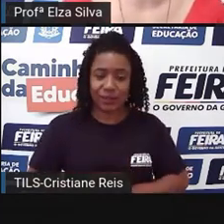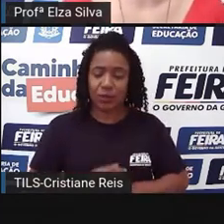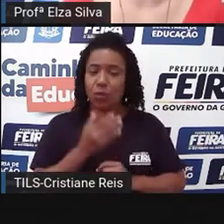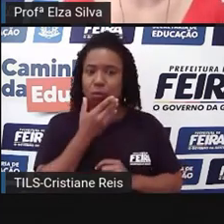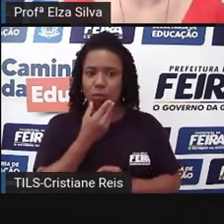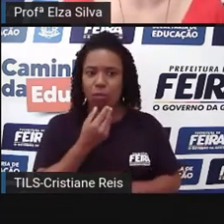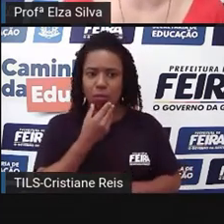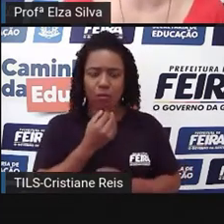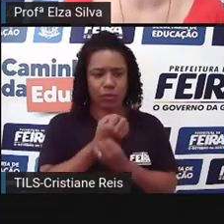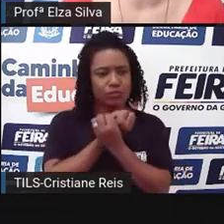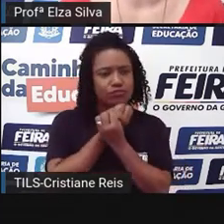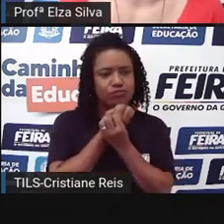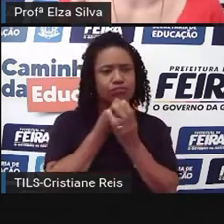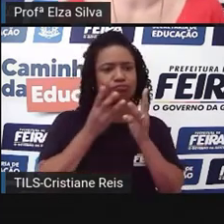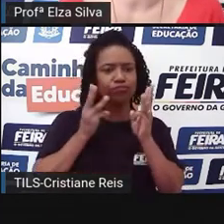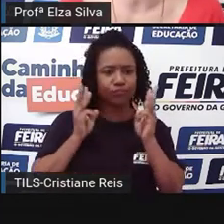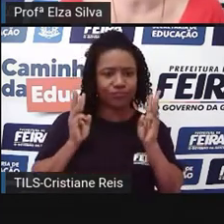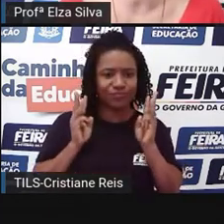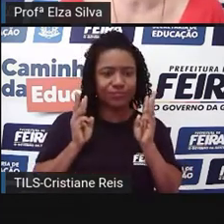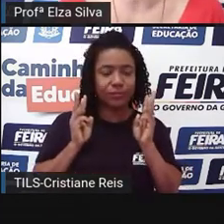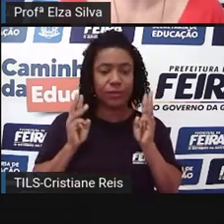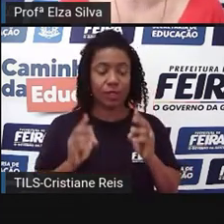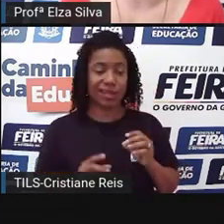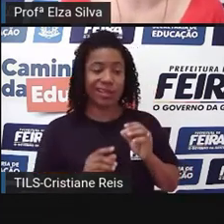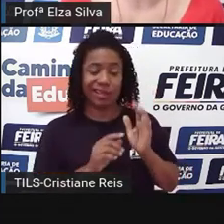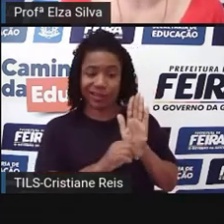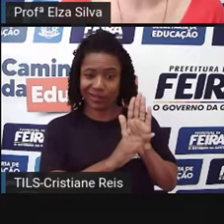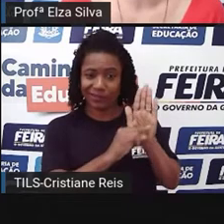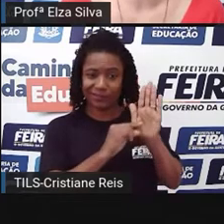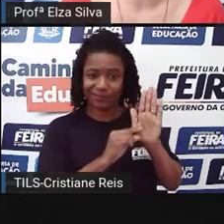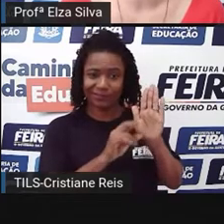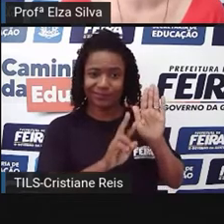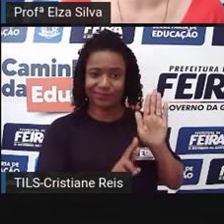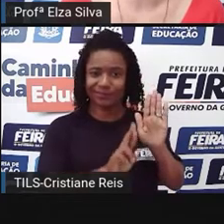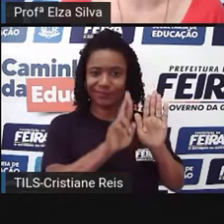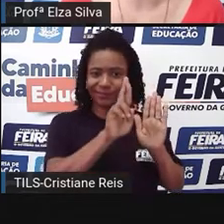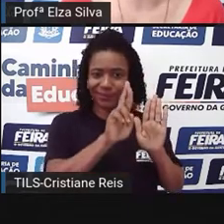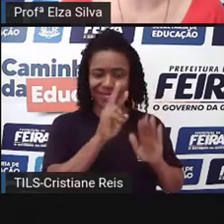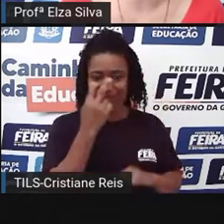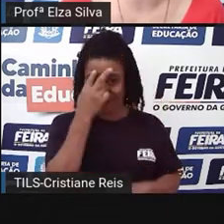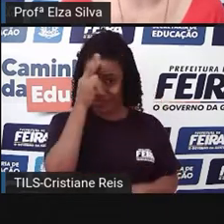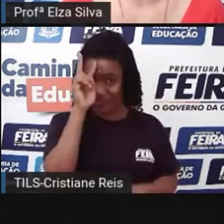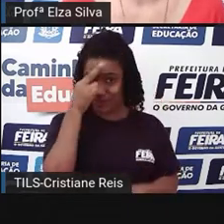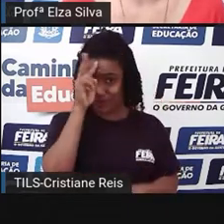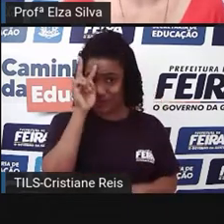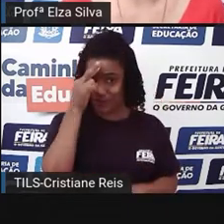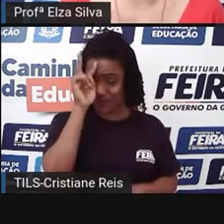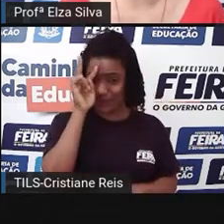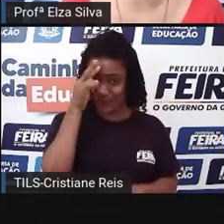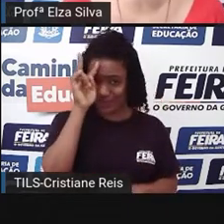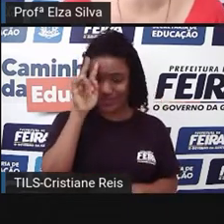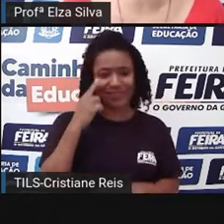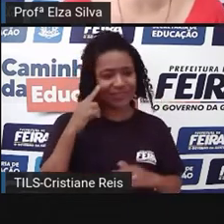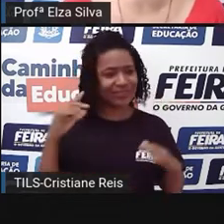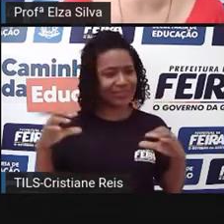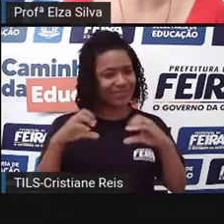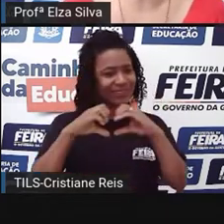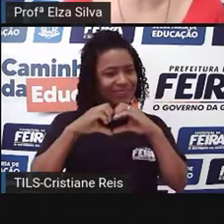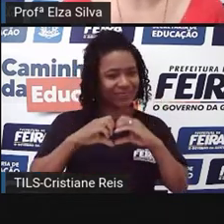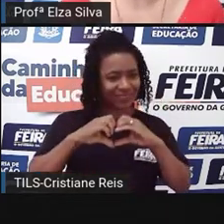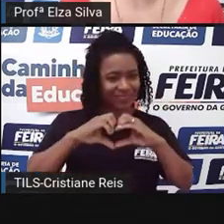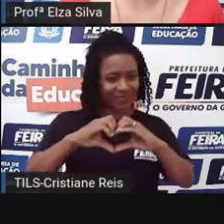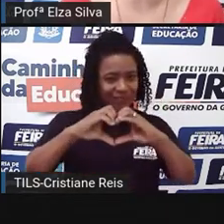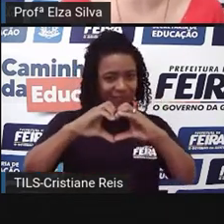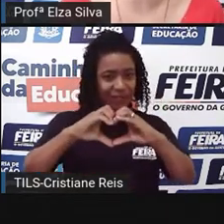é o autor desse short store que nós vamos conhecer hoje